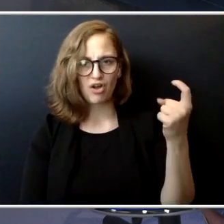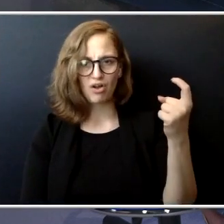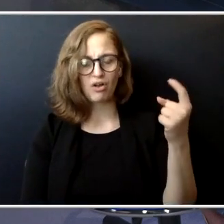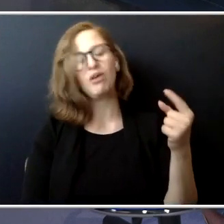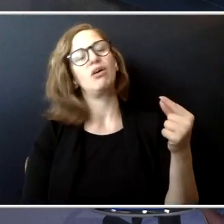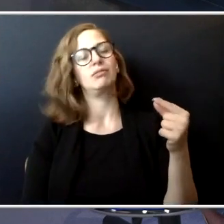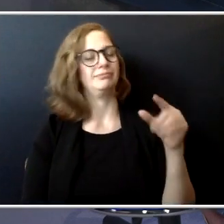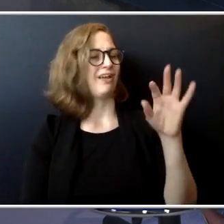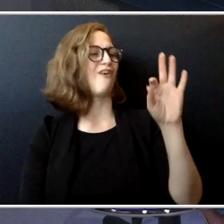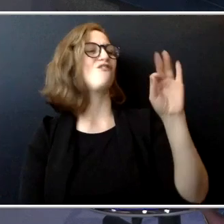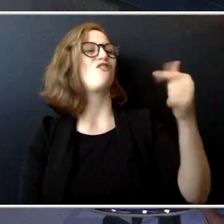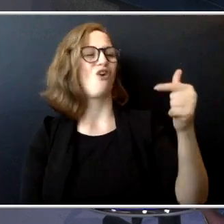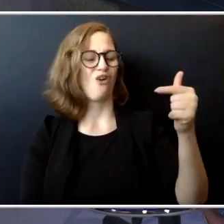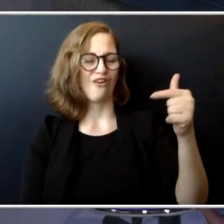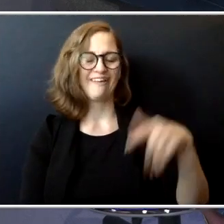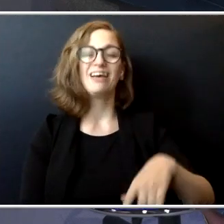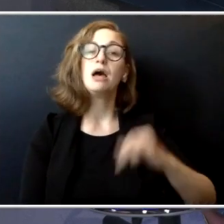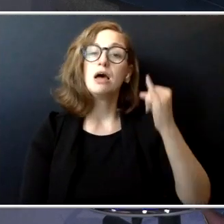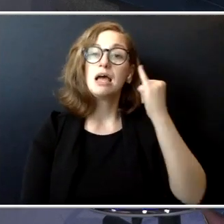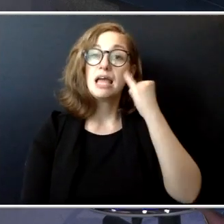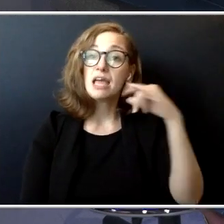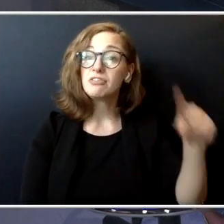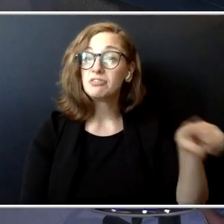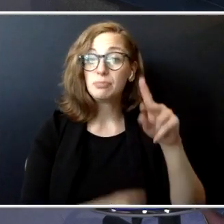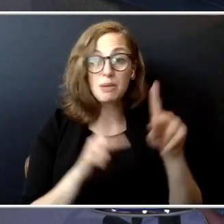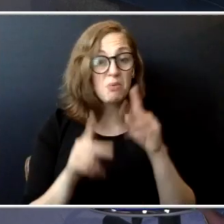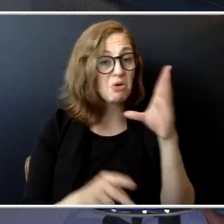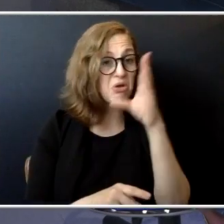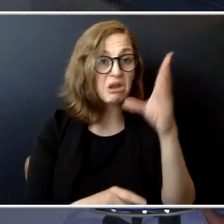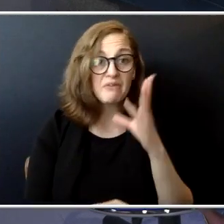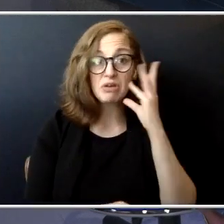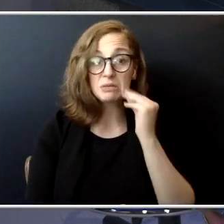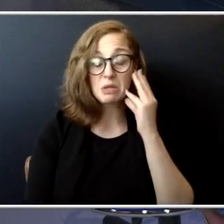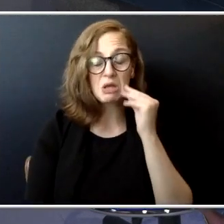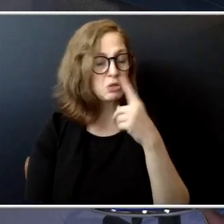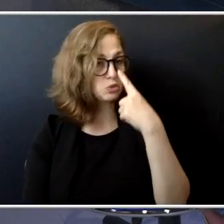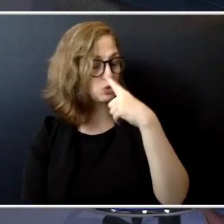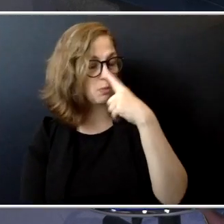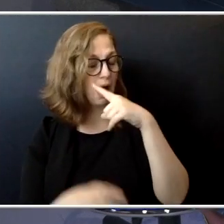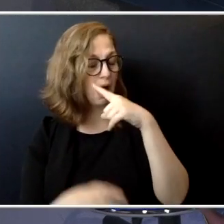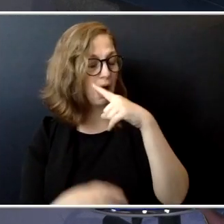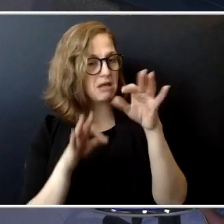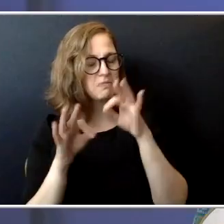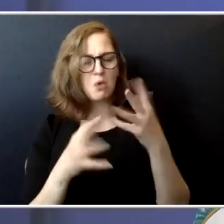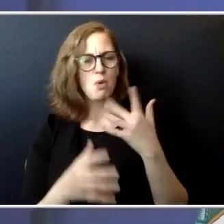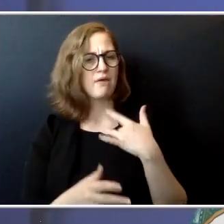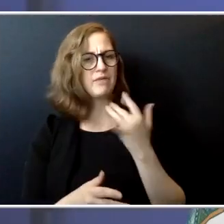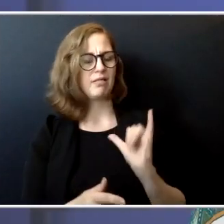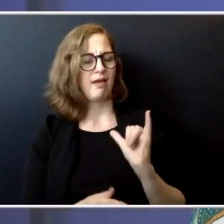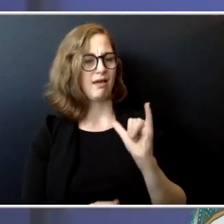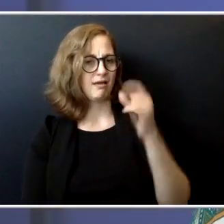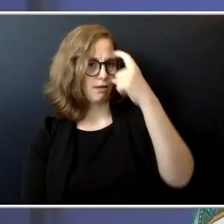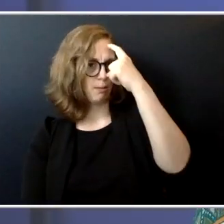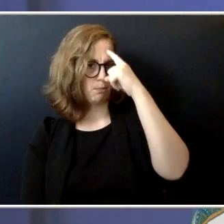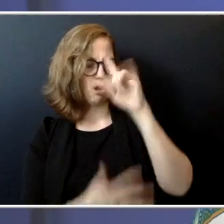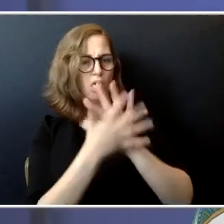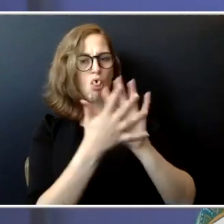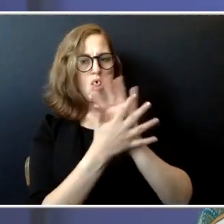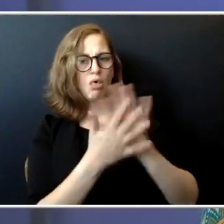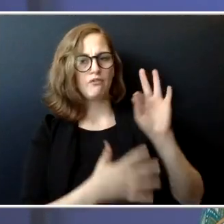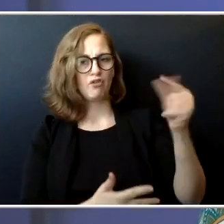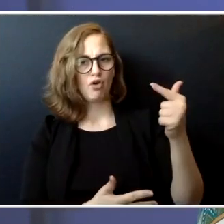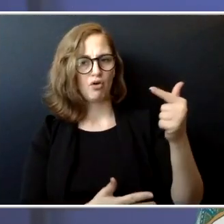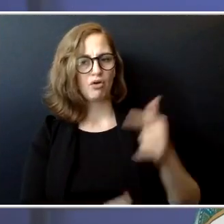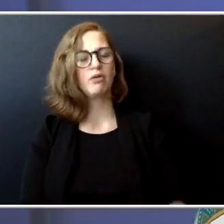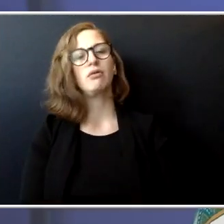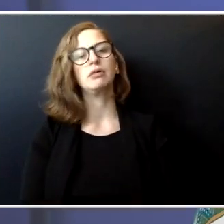of dealing with brain fog who are watching, can you explain to them what it feels like? I guess